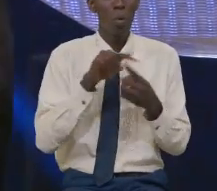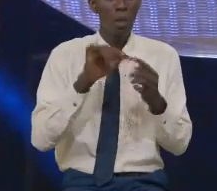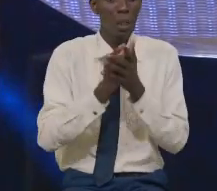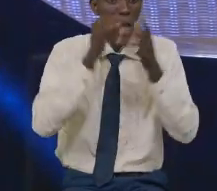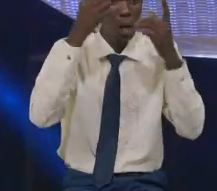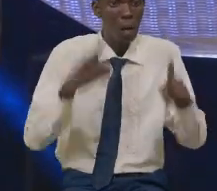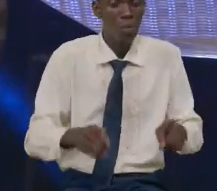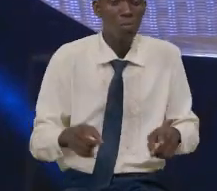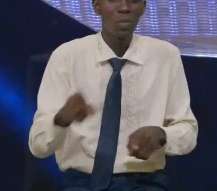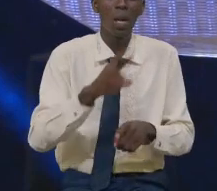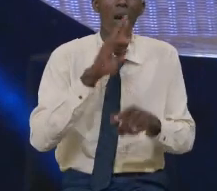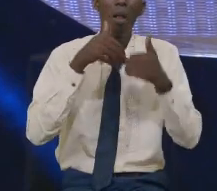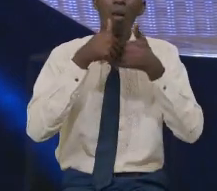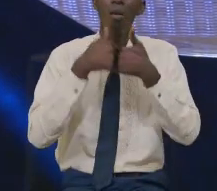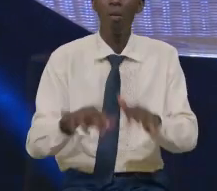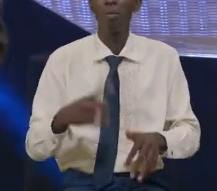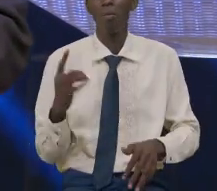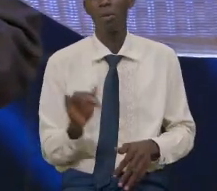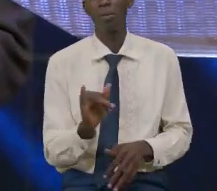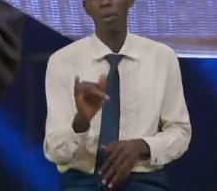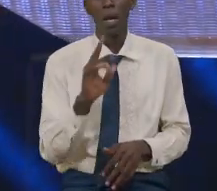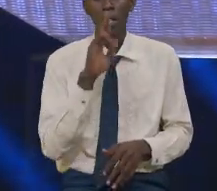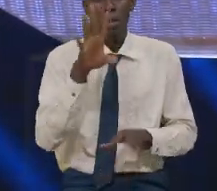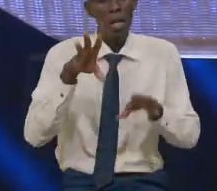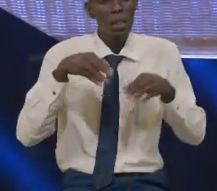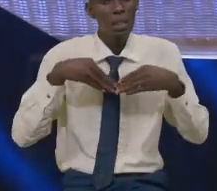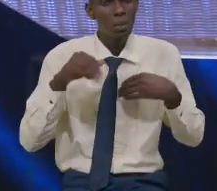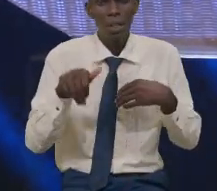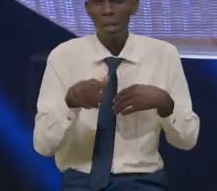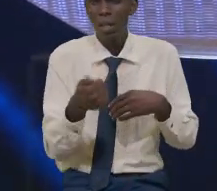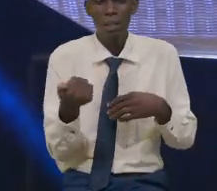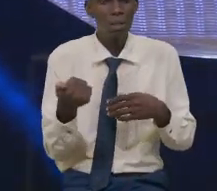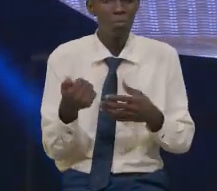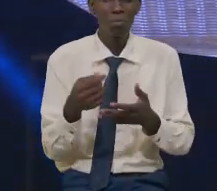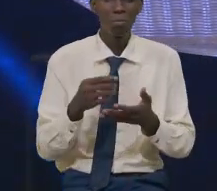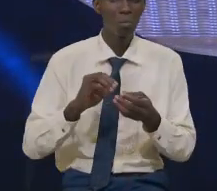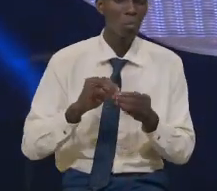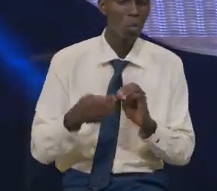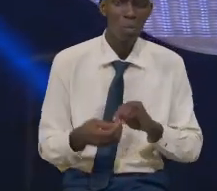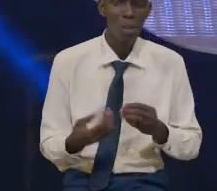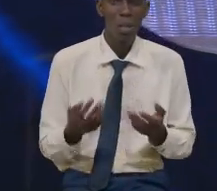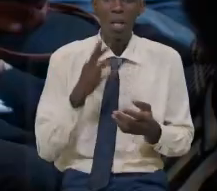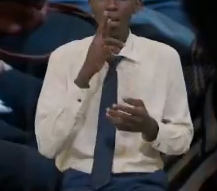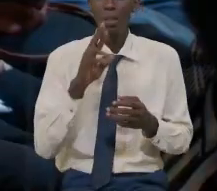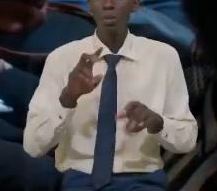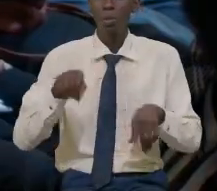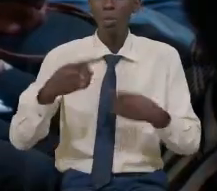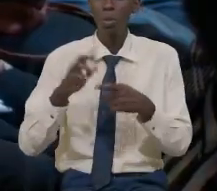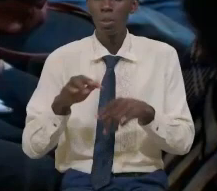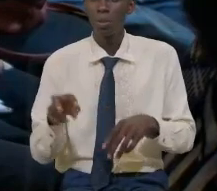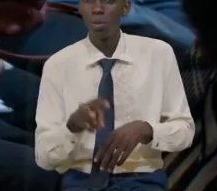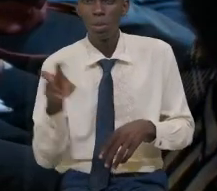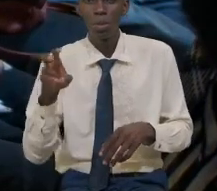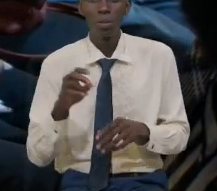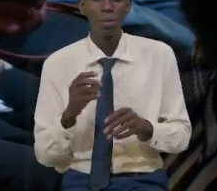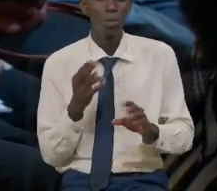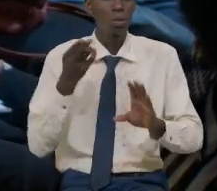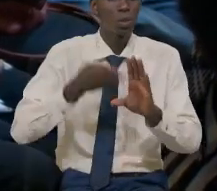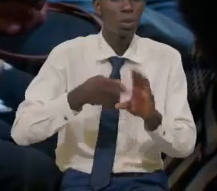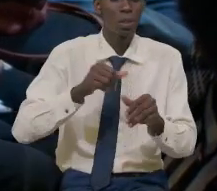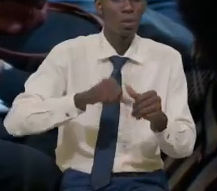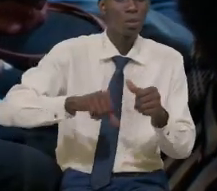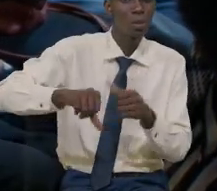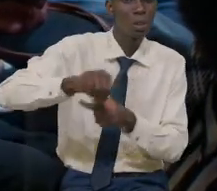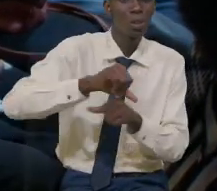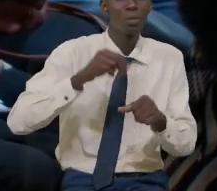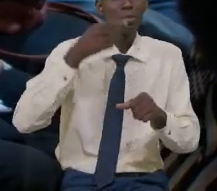lost forever. Are you taking any mark? Are you joining a cult? Are you joining a society? Because in the place